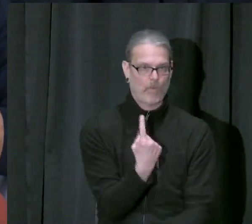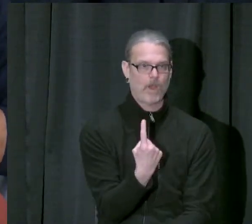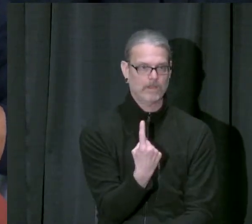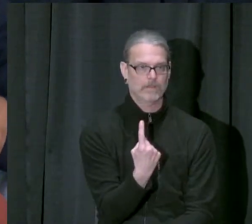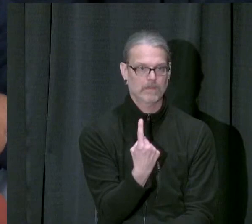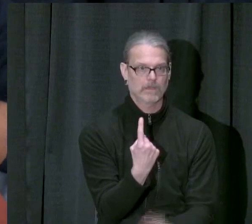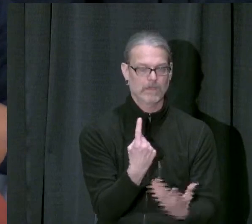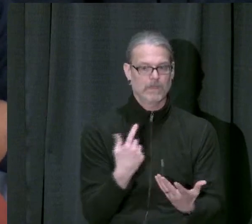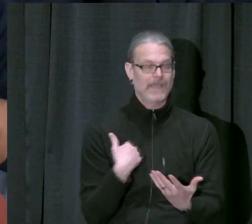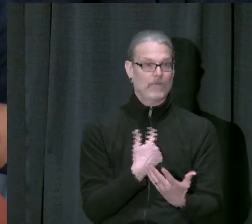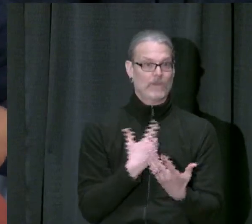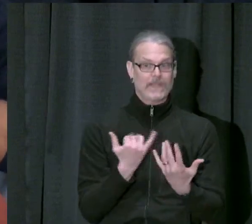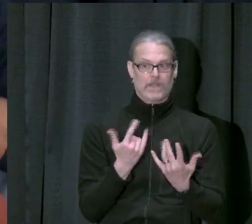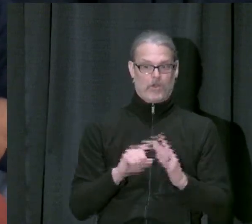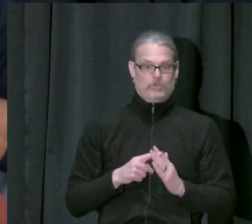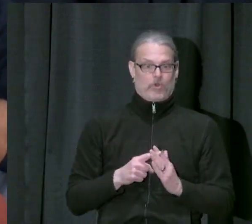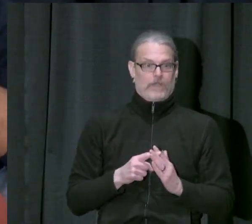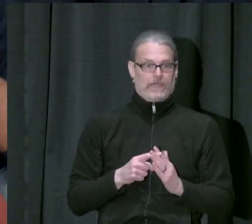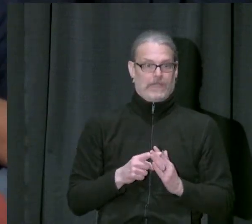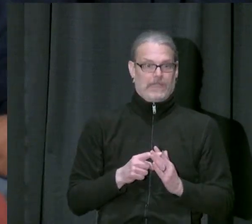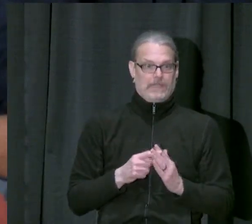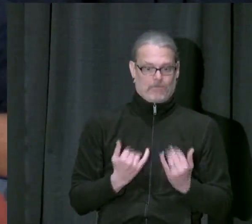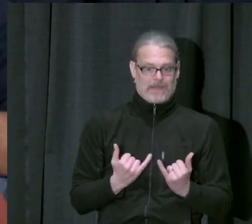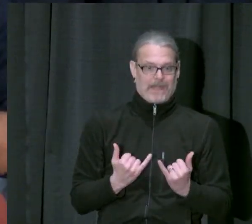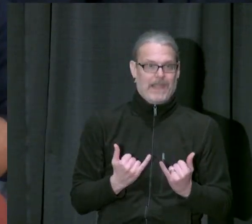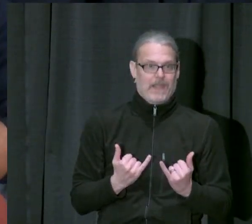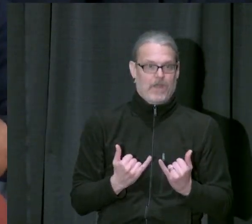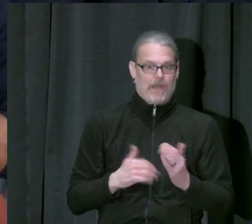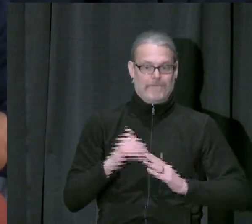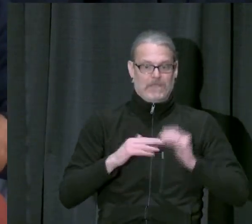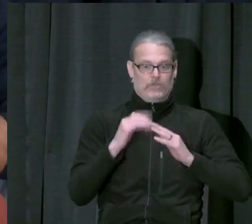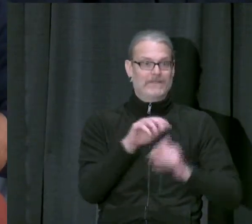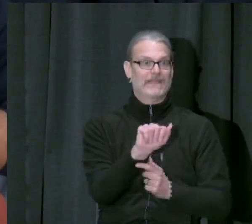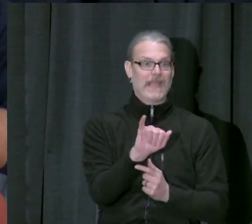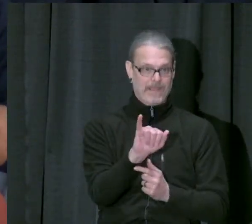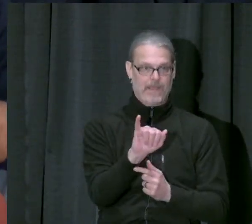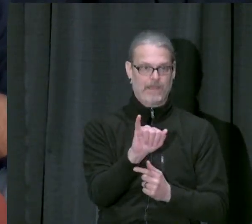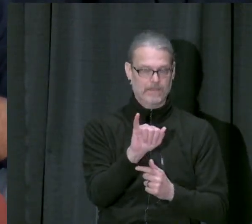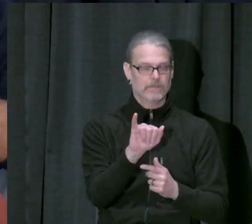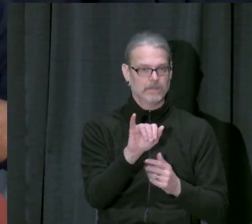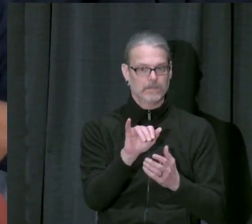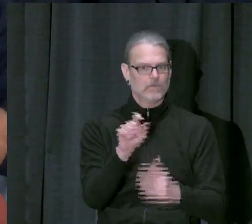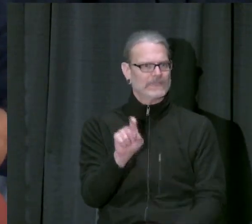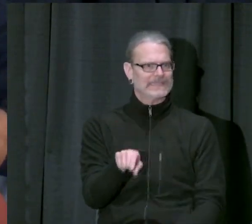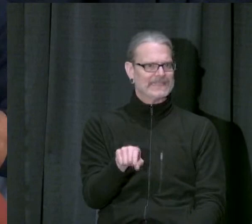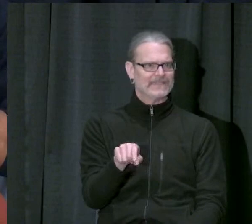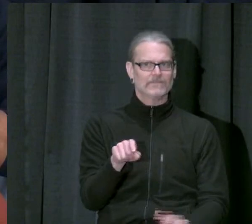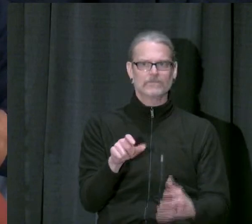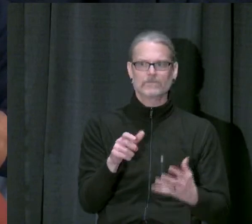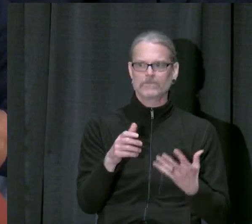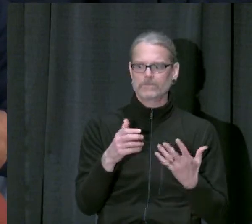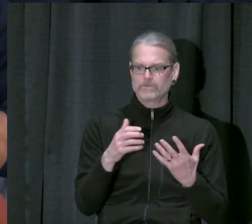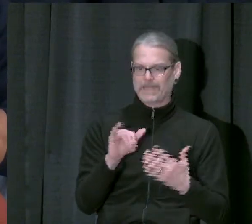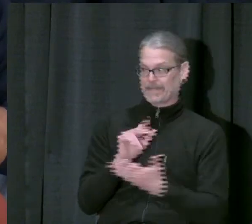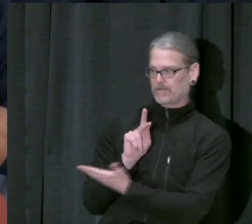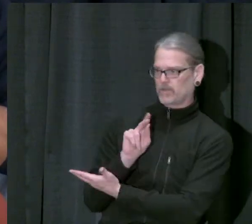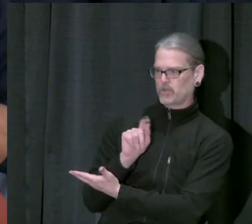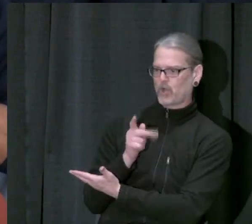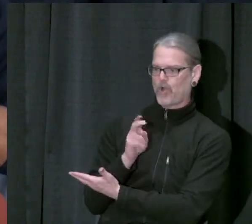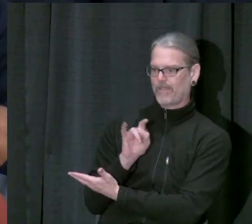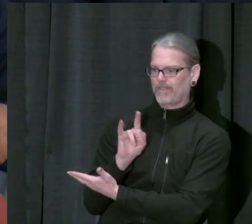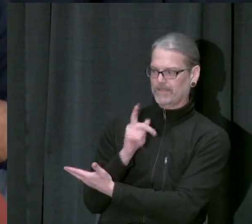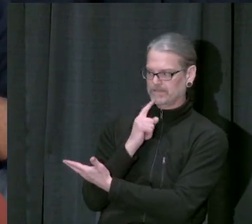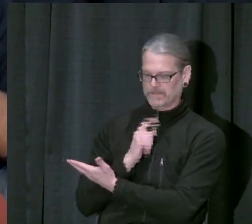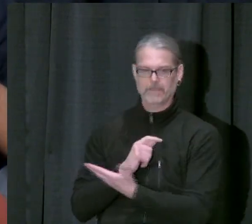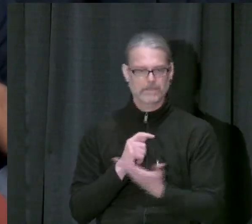are actually at the very forefront of building such AI, where we think that, okay, we just need, like what Kartik mentioned, a conversational AI